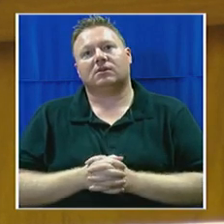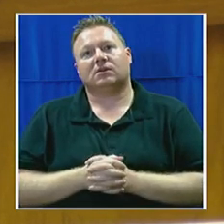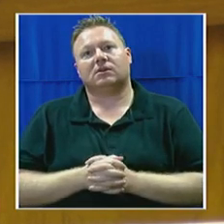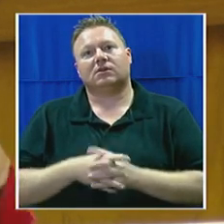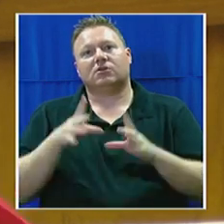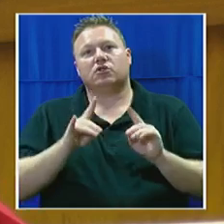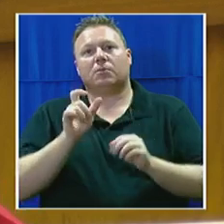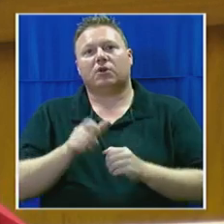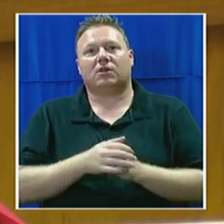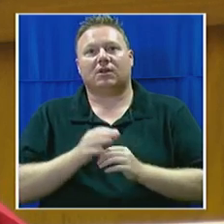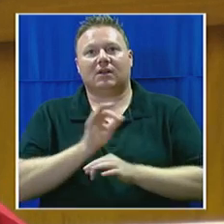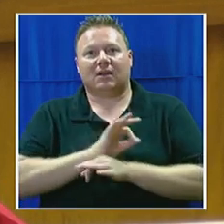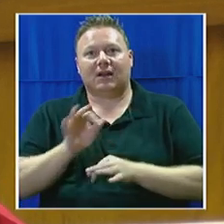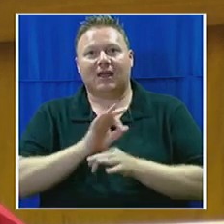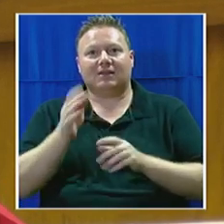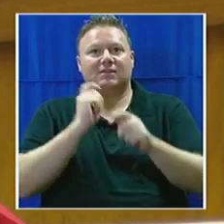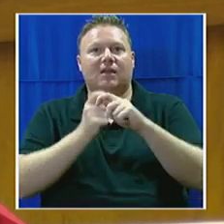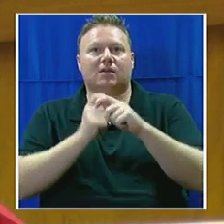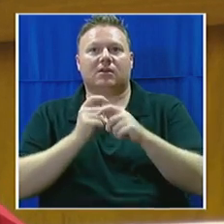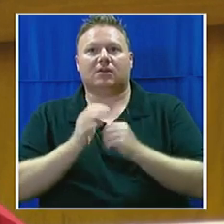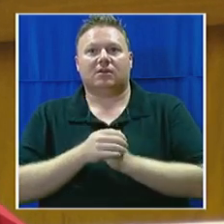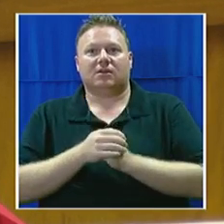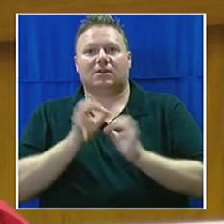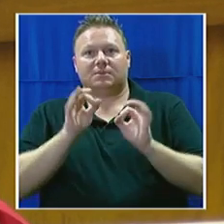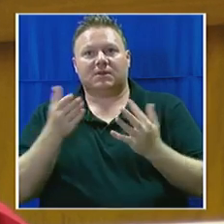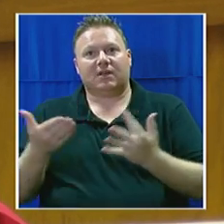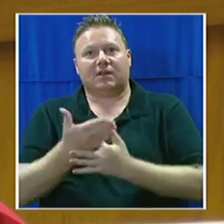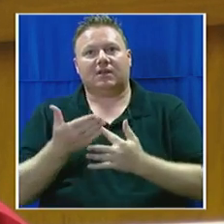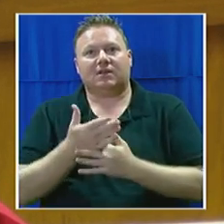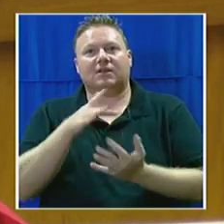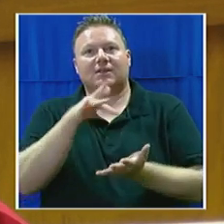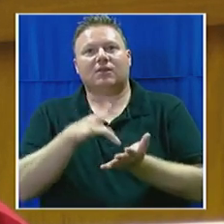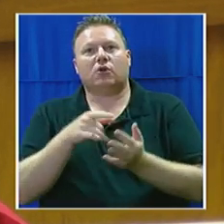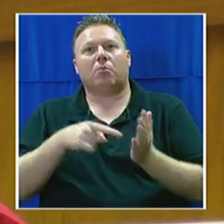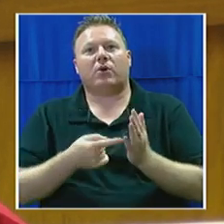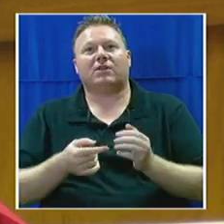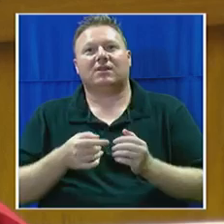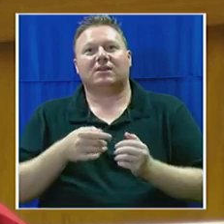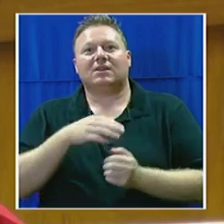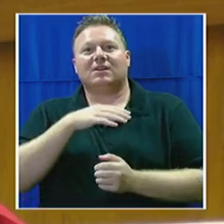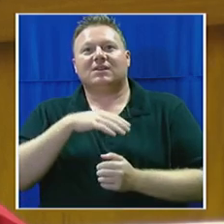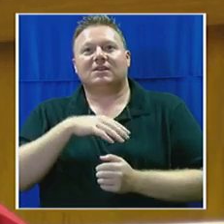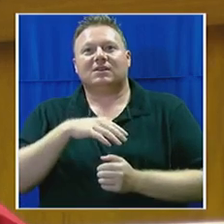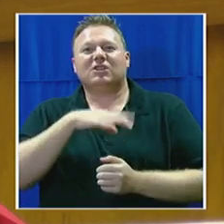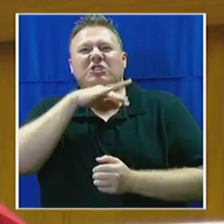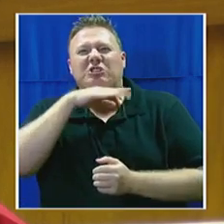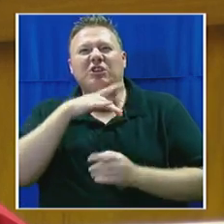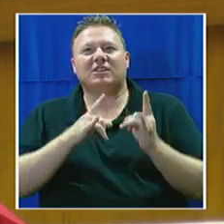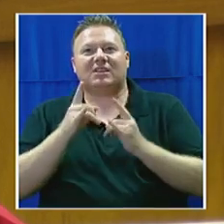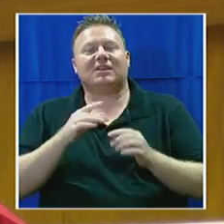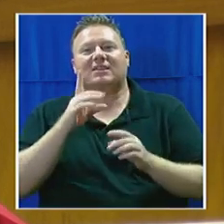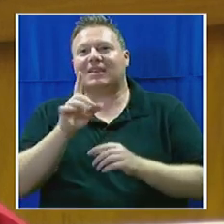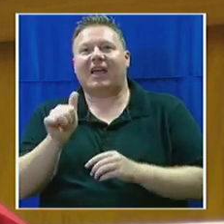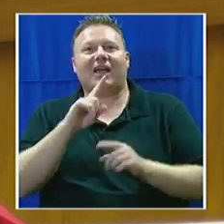Chairperson, we're going to clean all townships, in particular entrances and central points, because the city is very dirty. The DA can't even